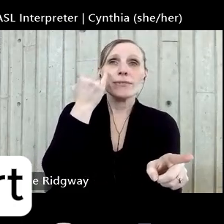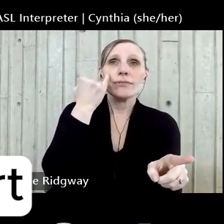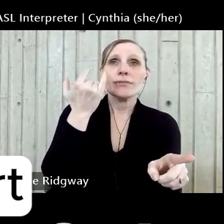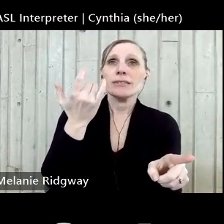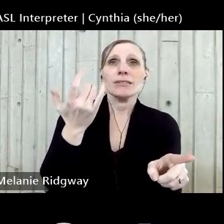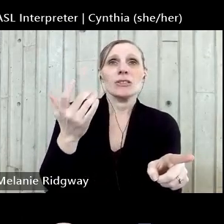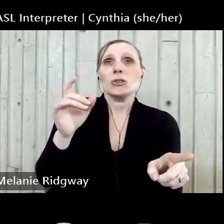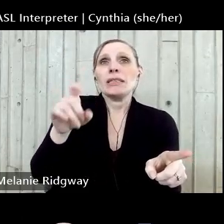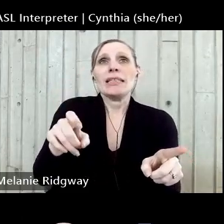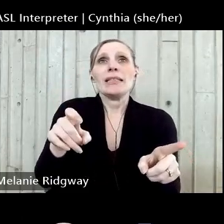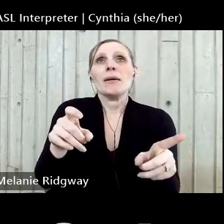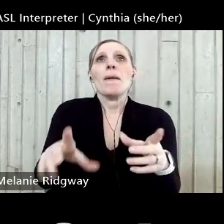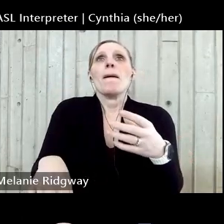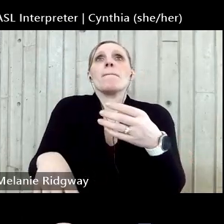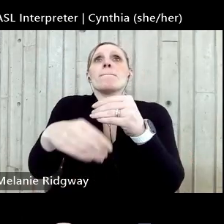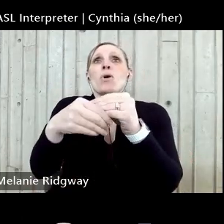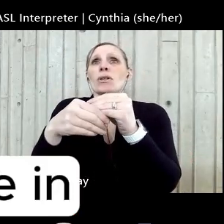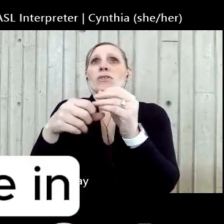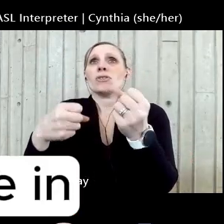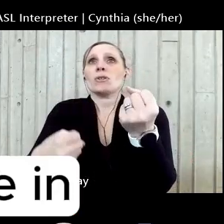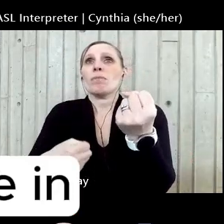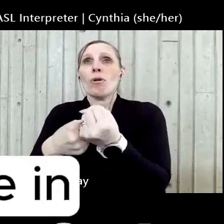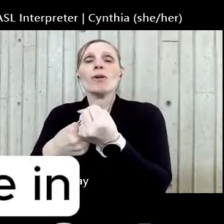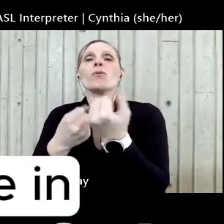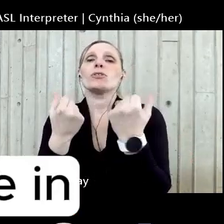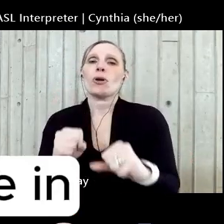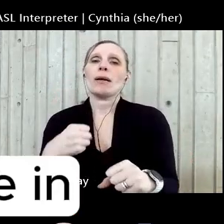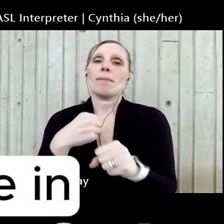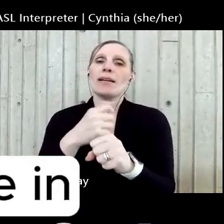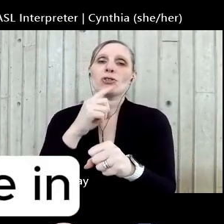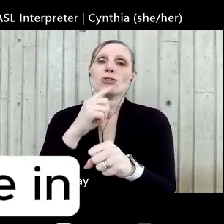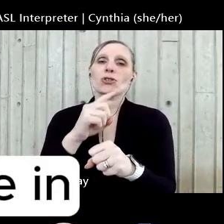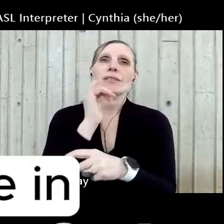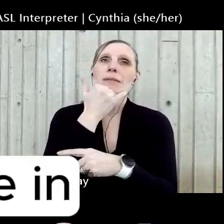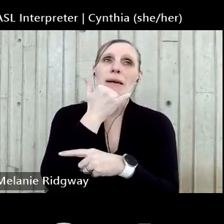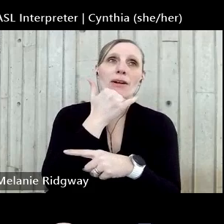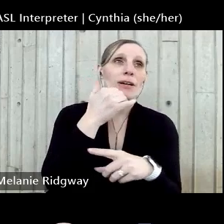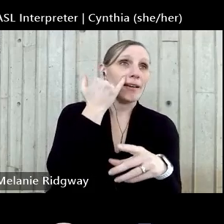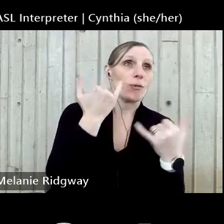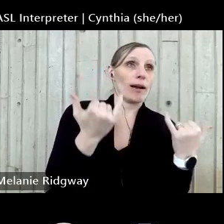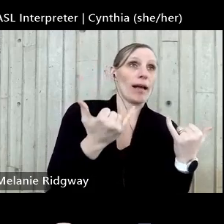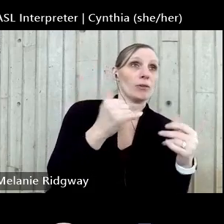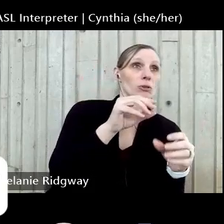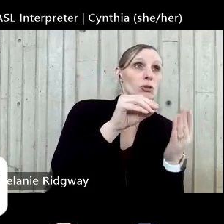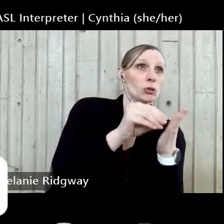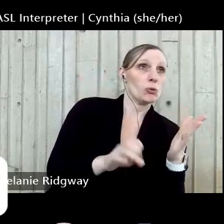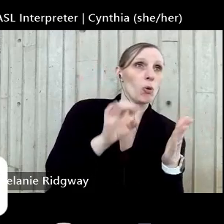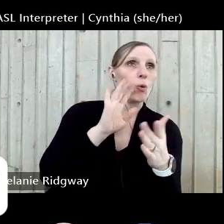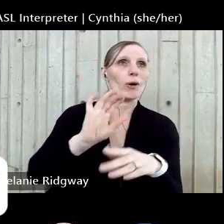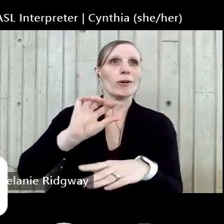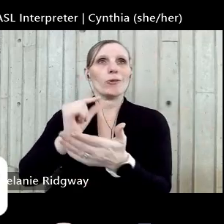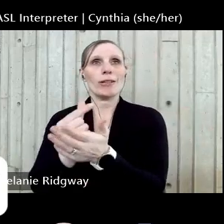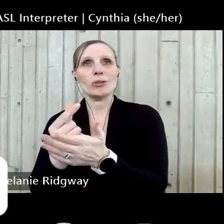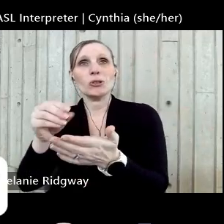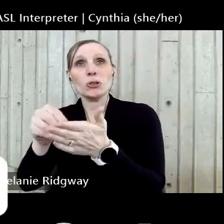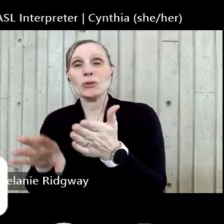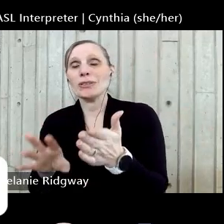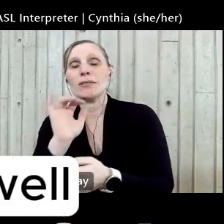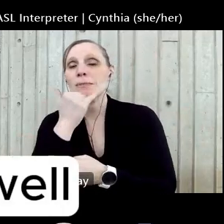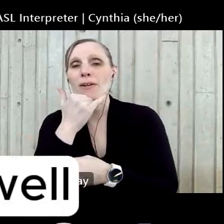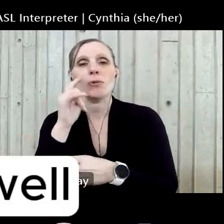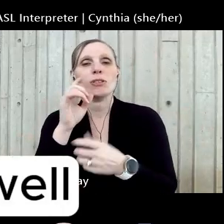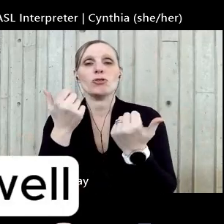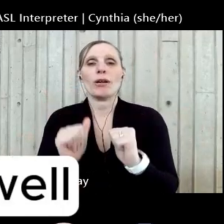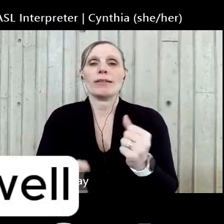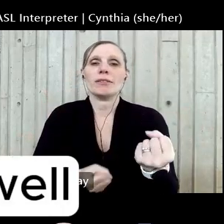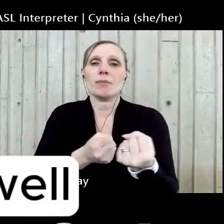extra support, we cross collaborate to make sure that no matter what stage of your journey you're in, you get the support you need to be successful in your career,